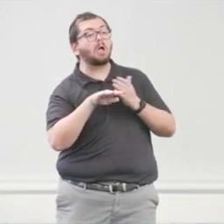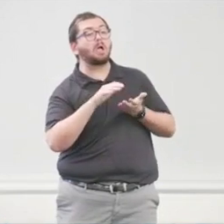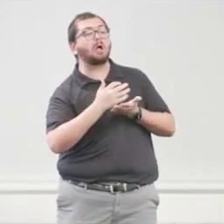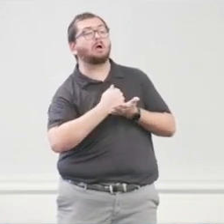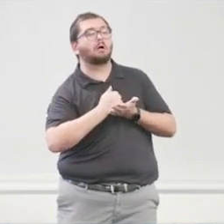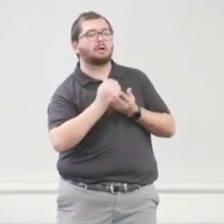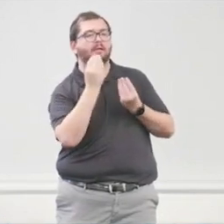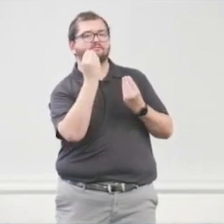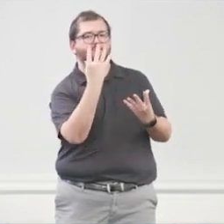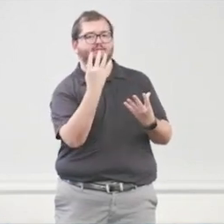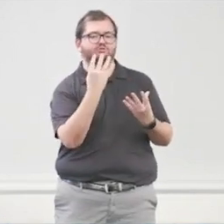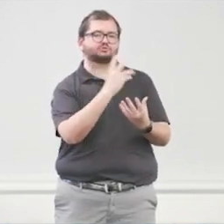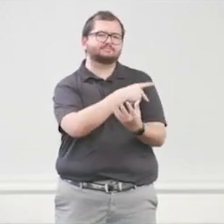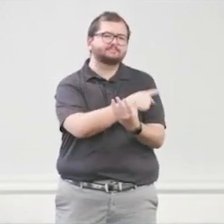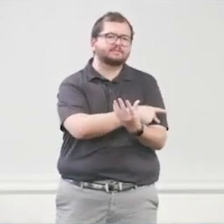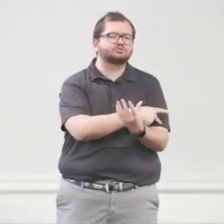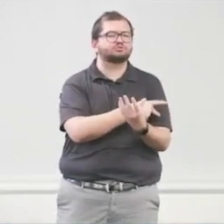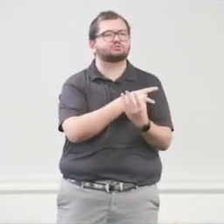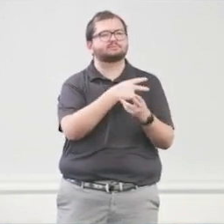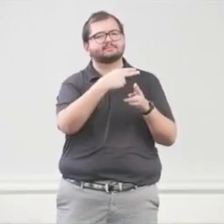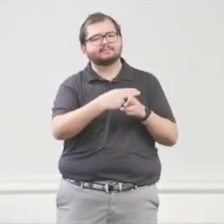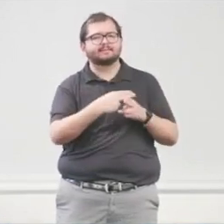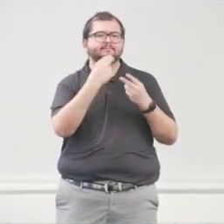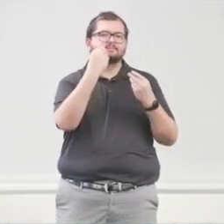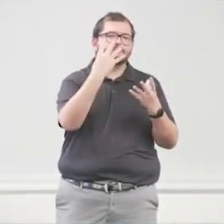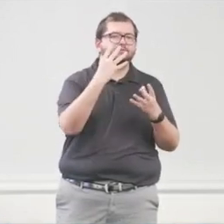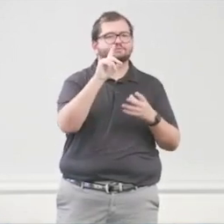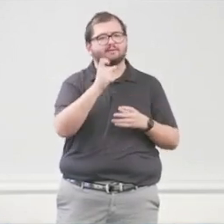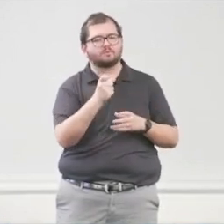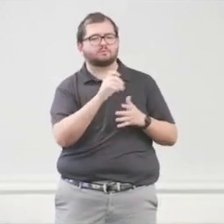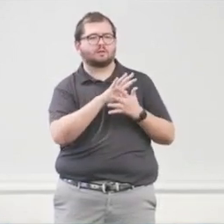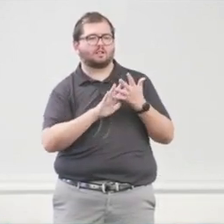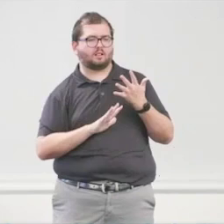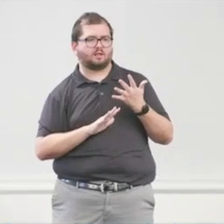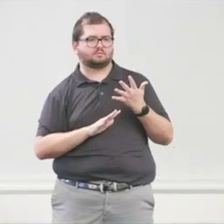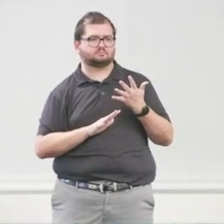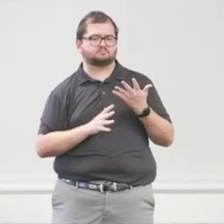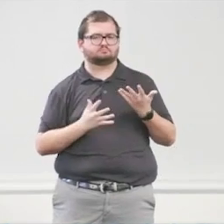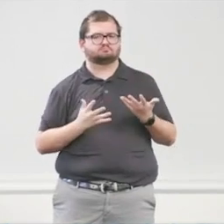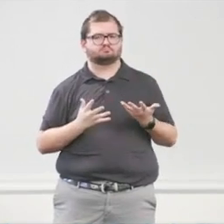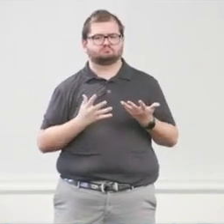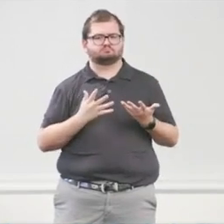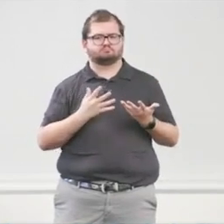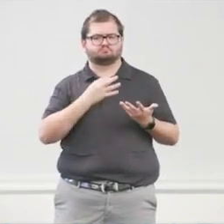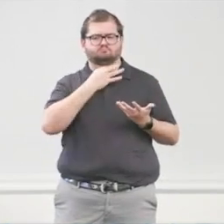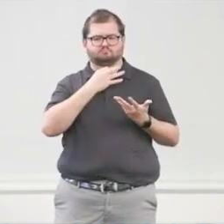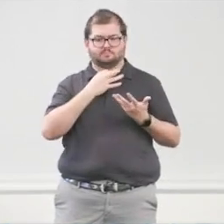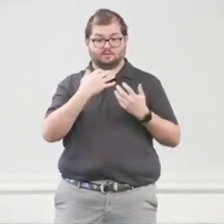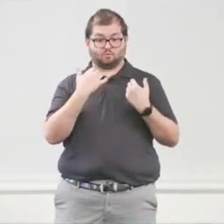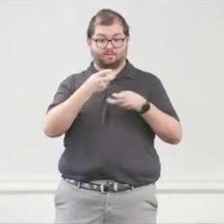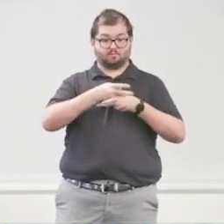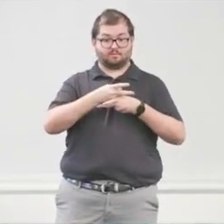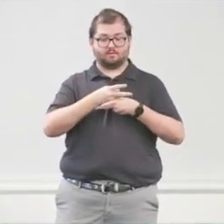information, all the other things that you guys are holding sensitive and protected. So how can healthcare organizations and